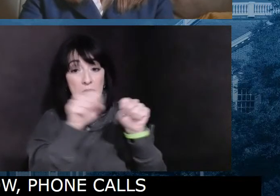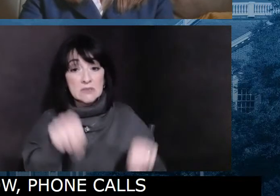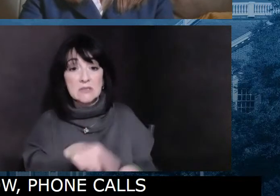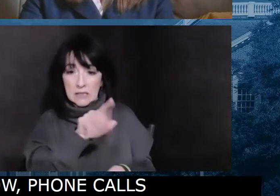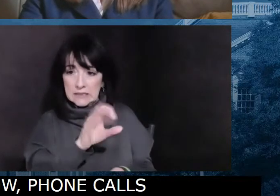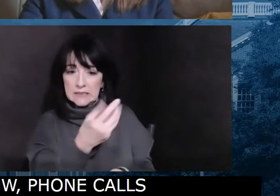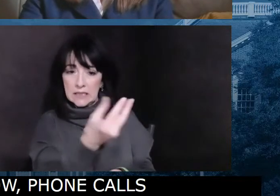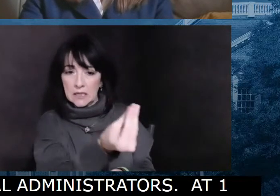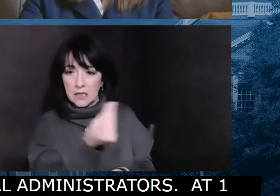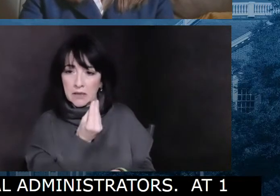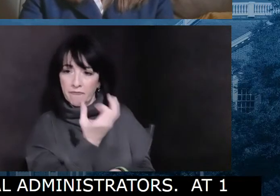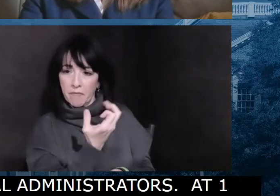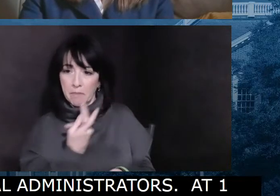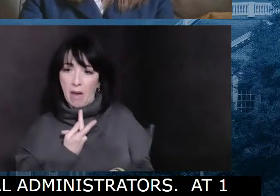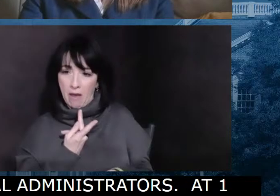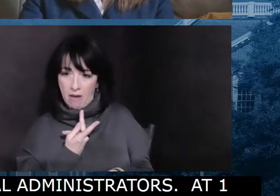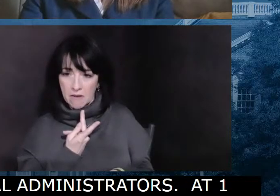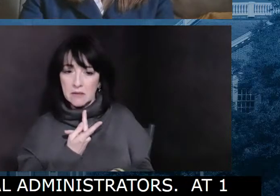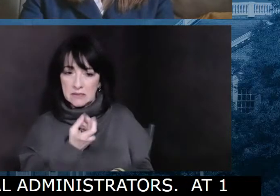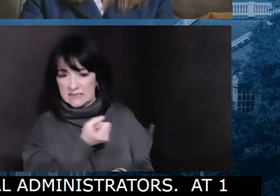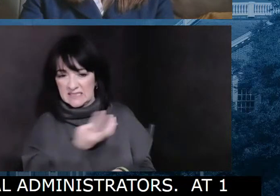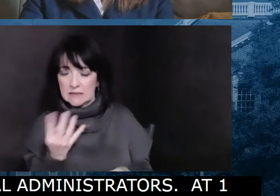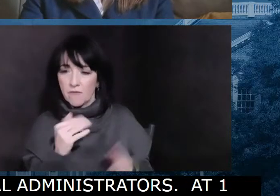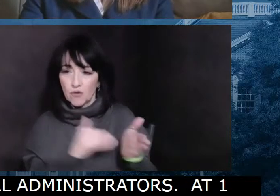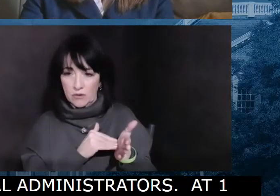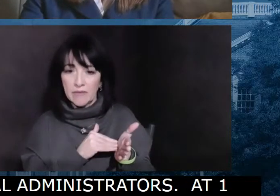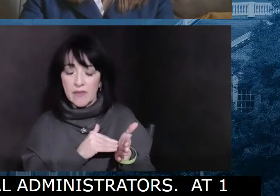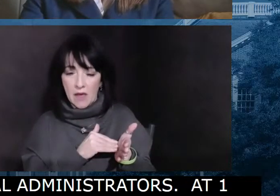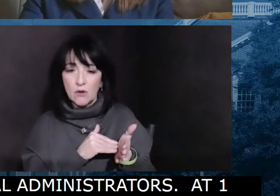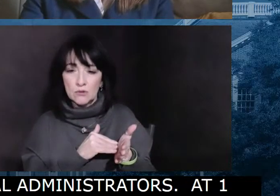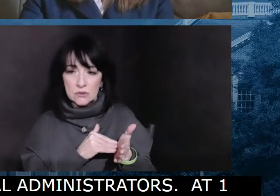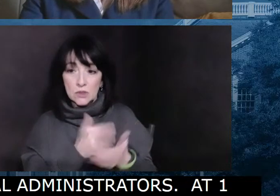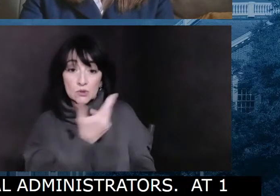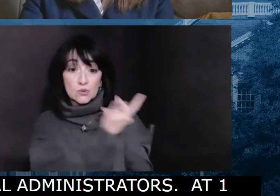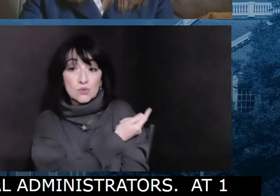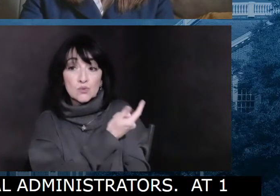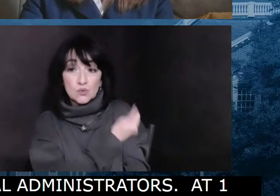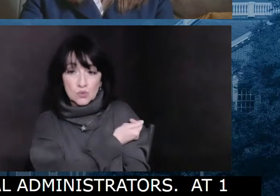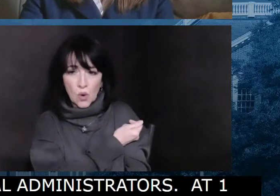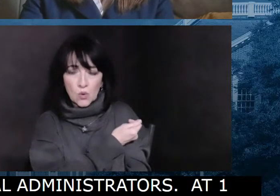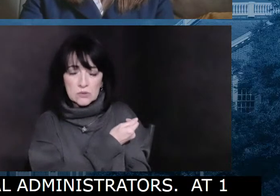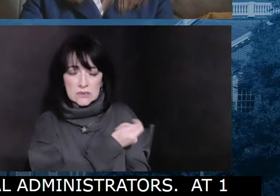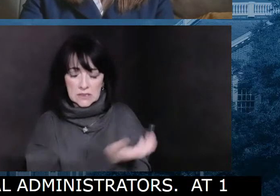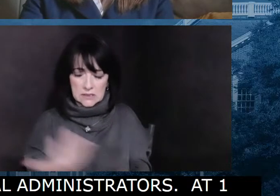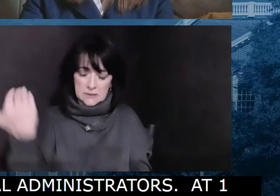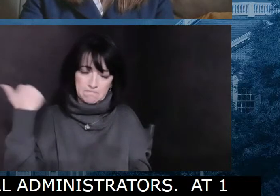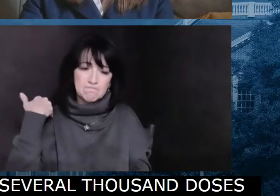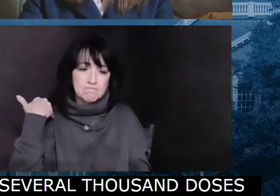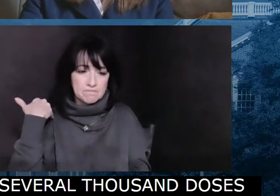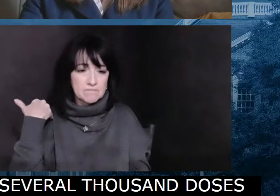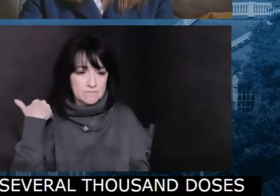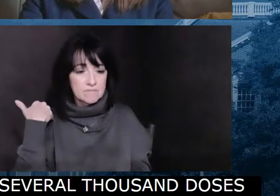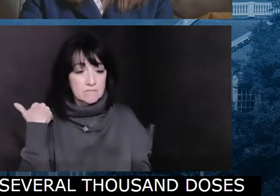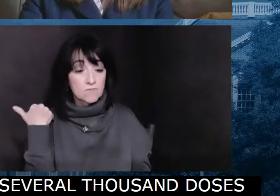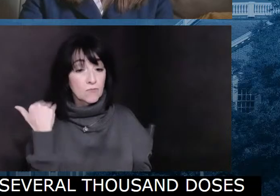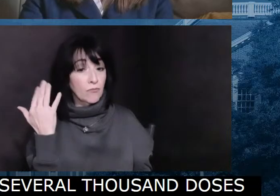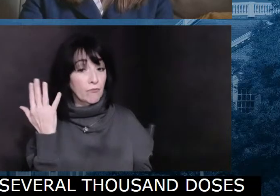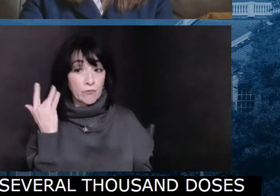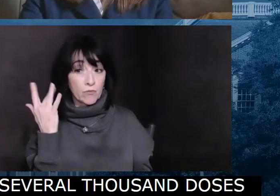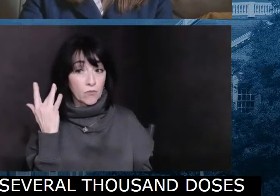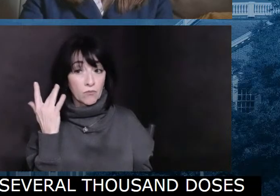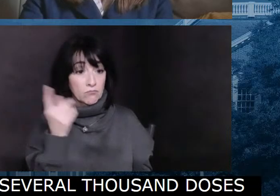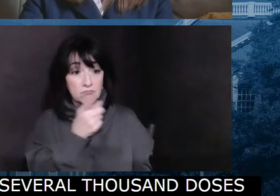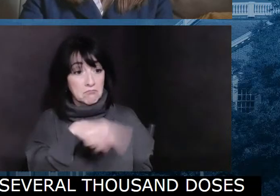thousand doses for one of our DMV clinics several weeks back because they